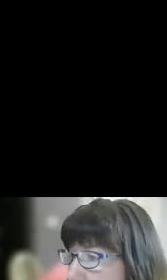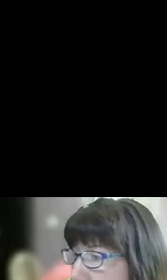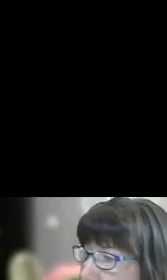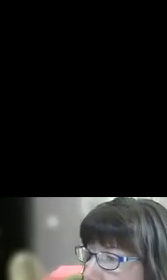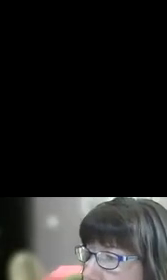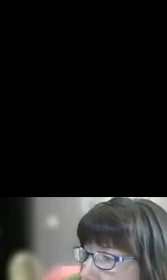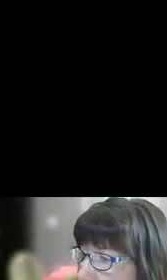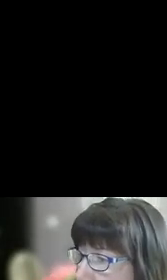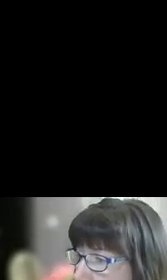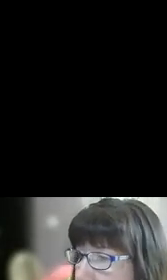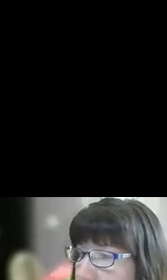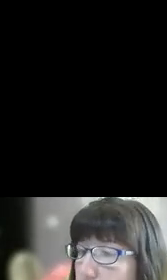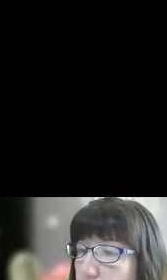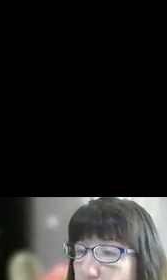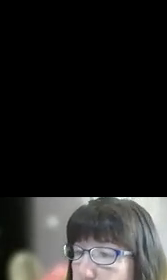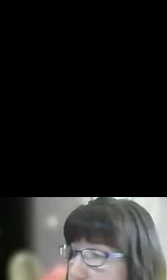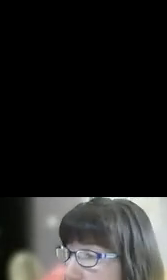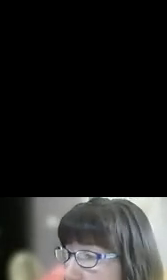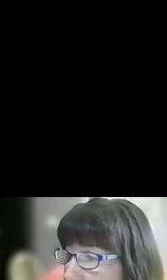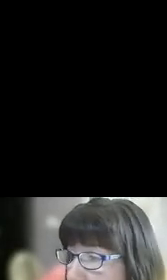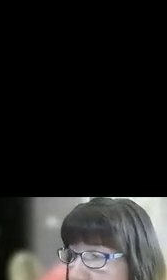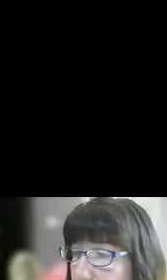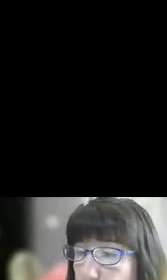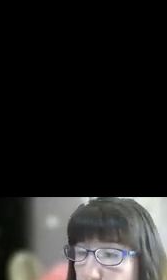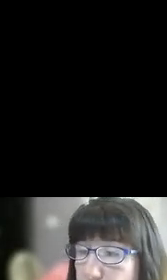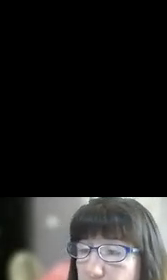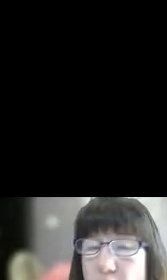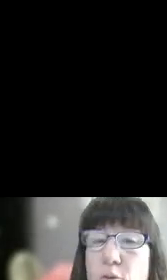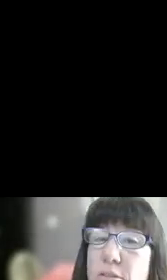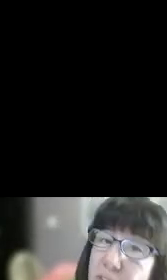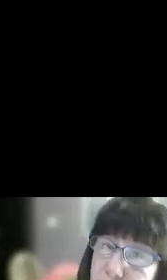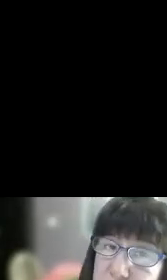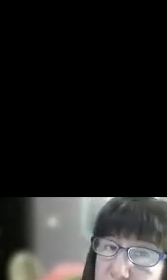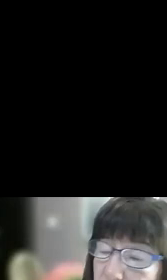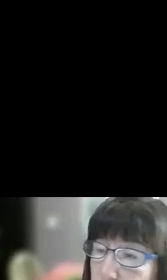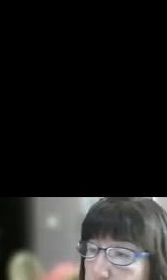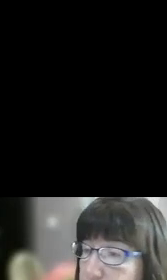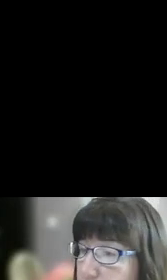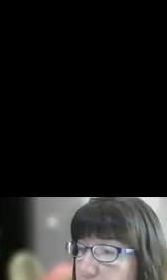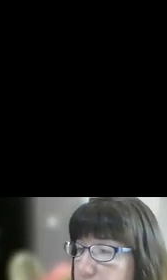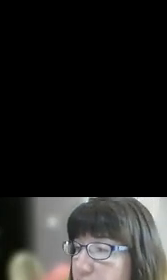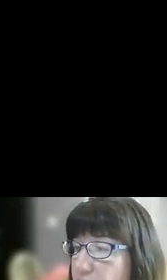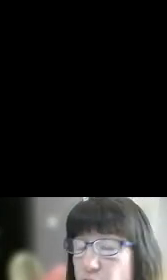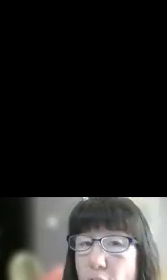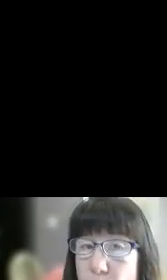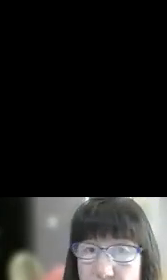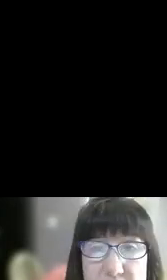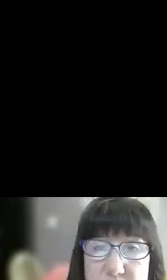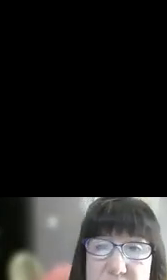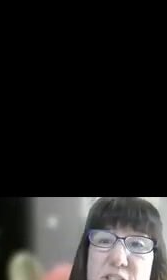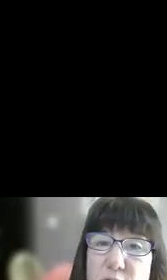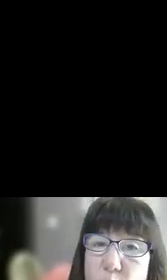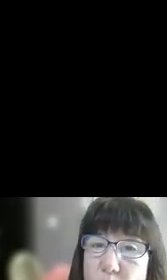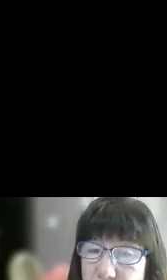work? So Greg, maybe you can help us with that a little bit. I know that the first thing that I would mention is that if you are planning